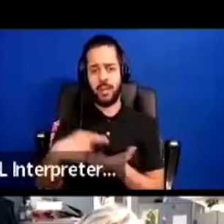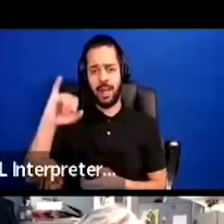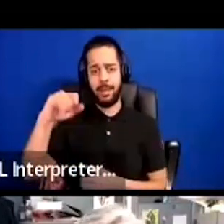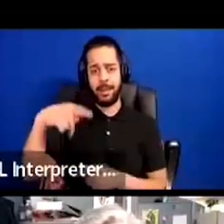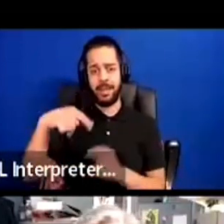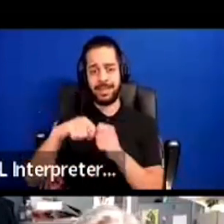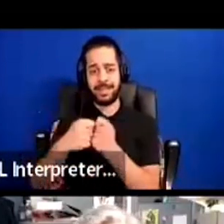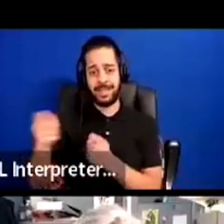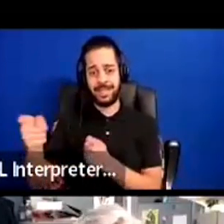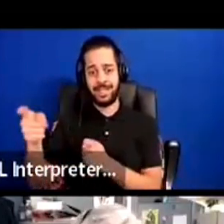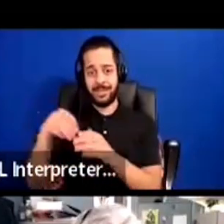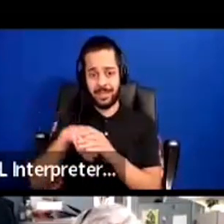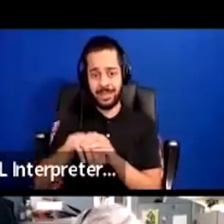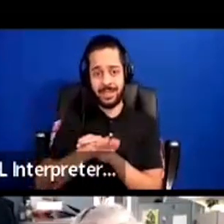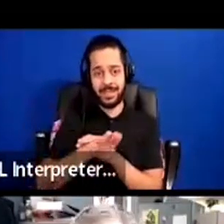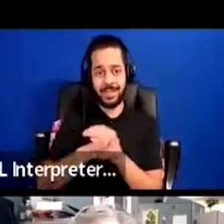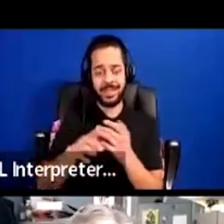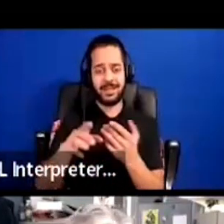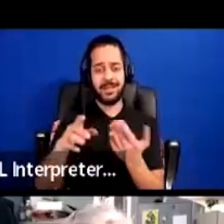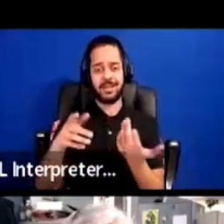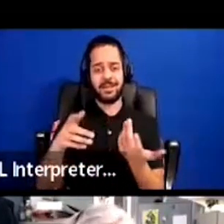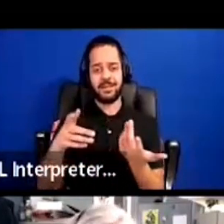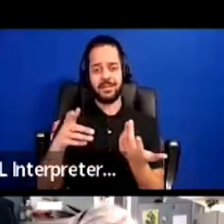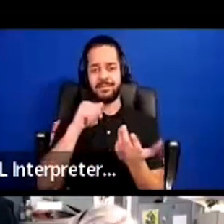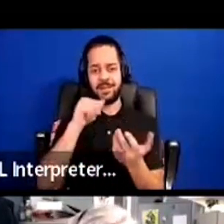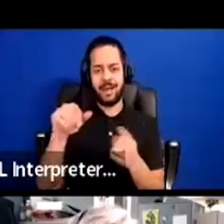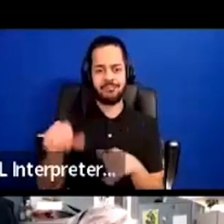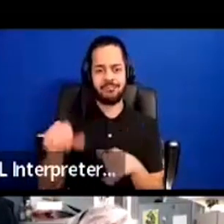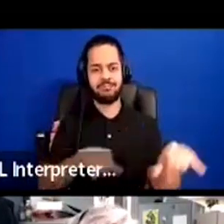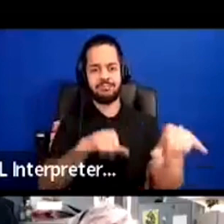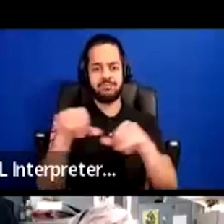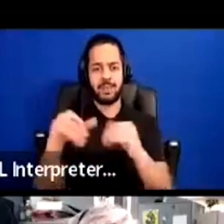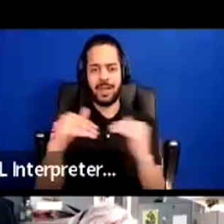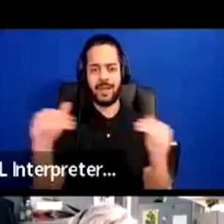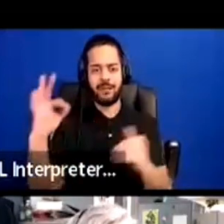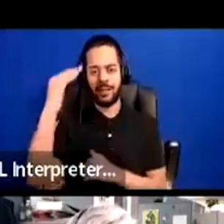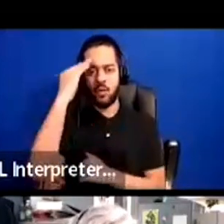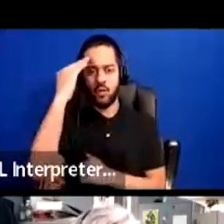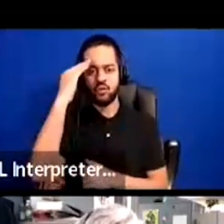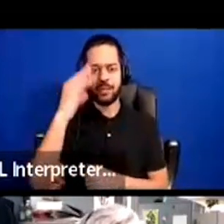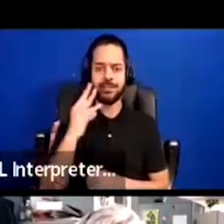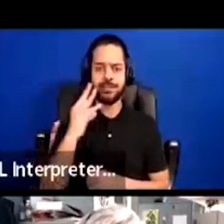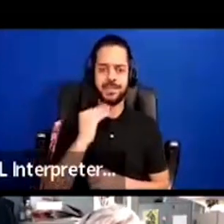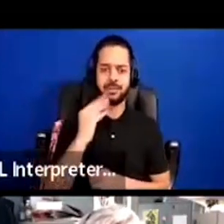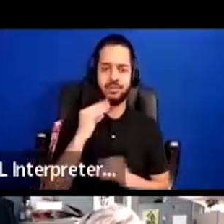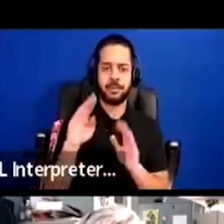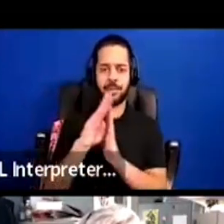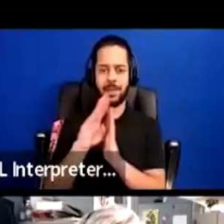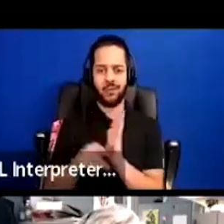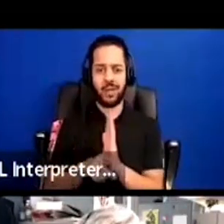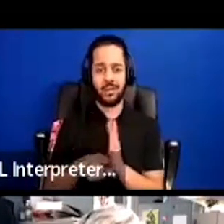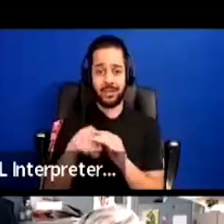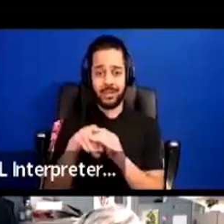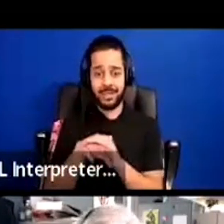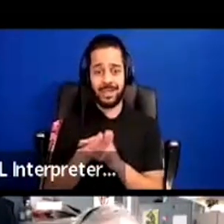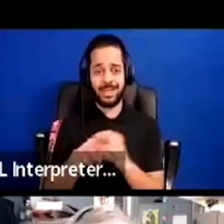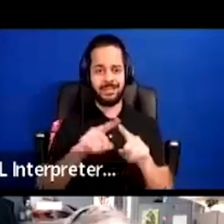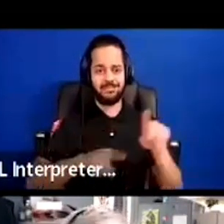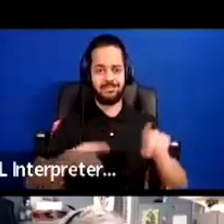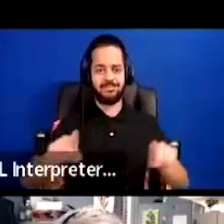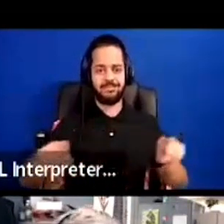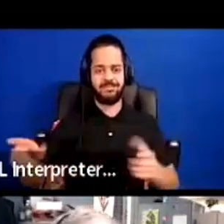is coming with the same level of knowledge, experience, background. And that